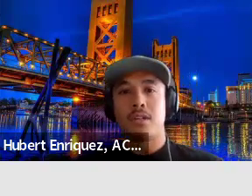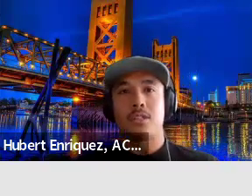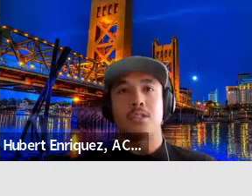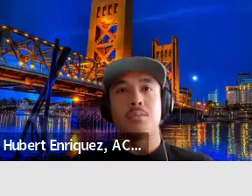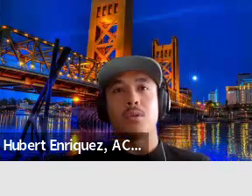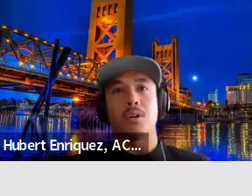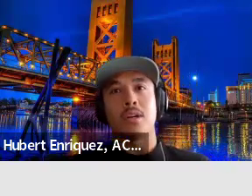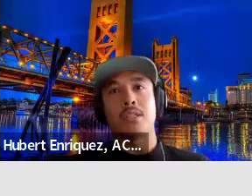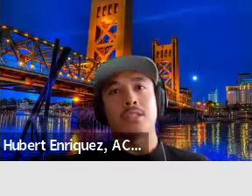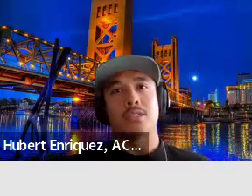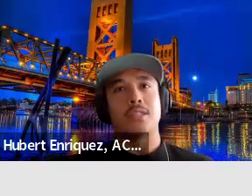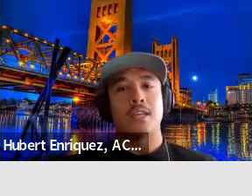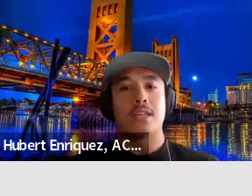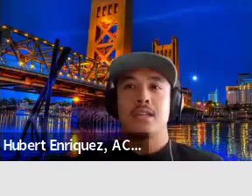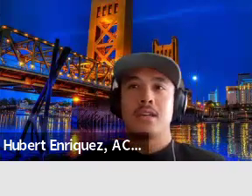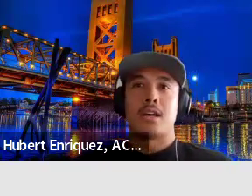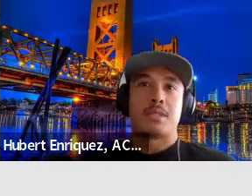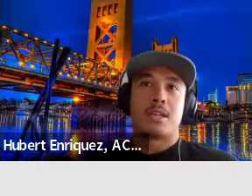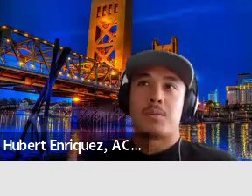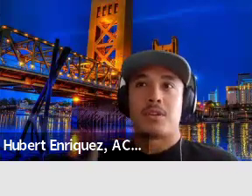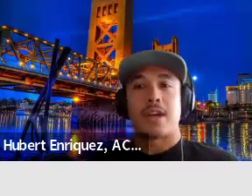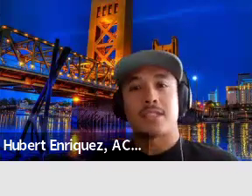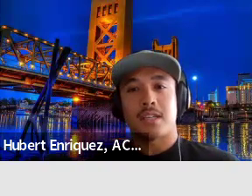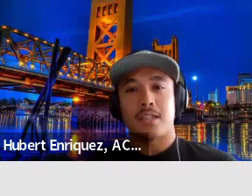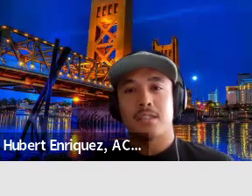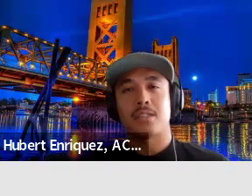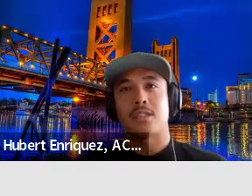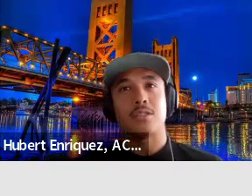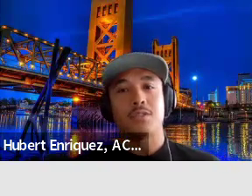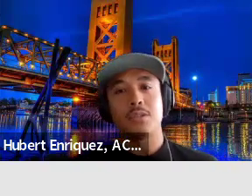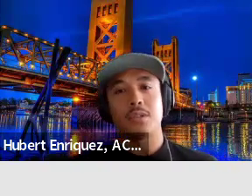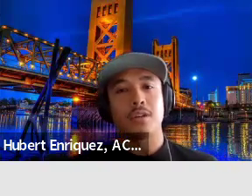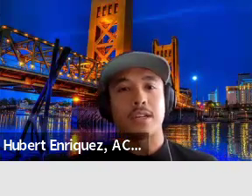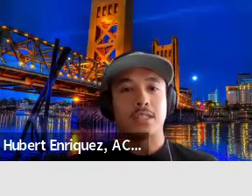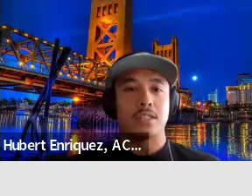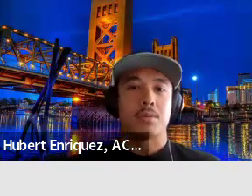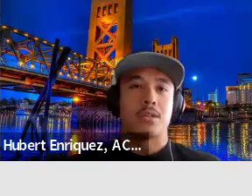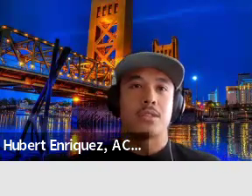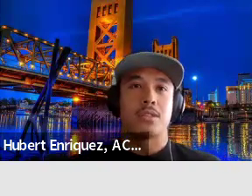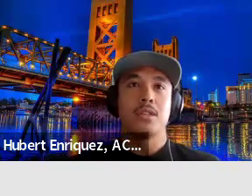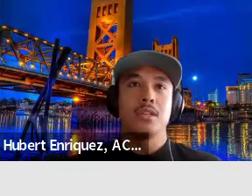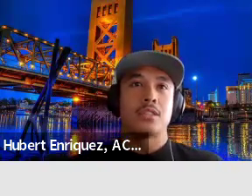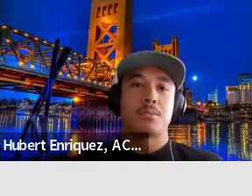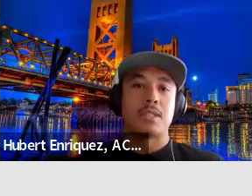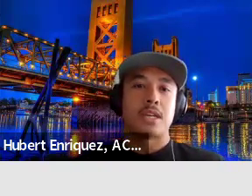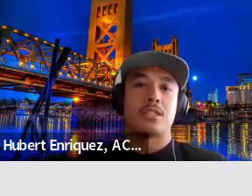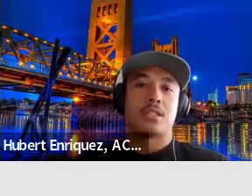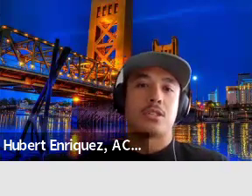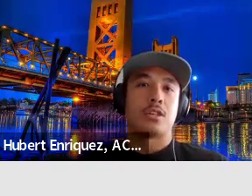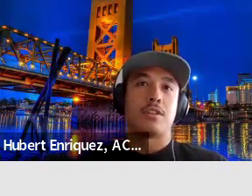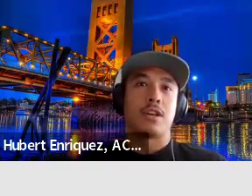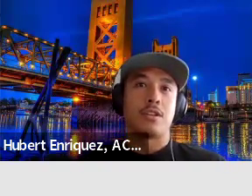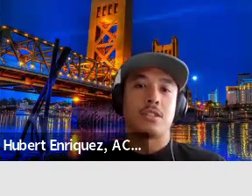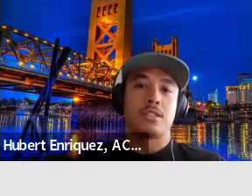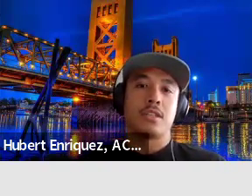this fall, it's important not just to stay up to date with your vaccines, such as flu and COVID vaccines, but also just to